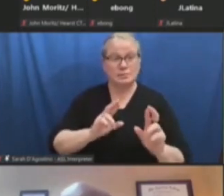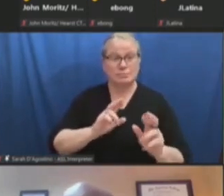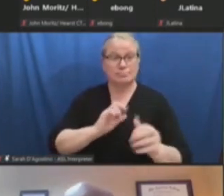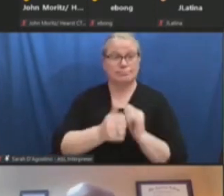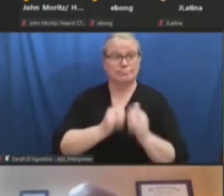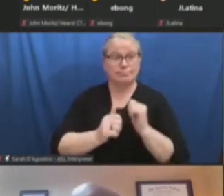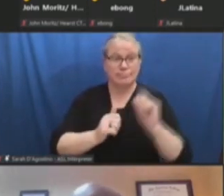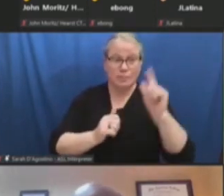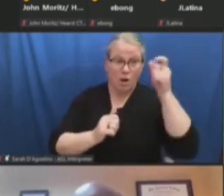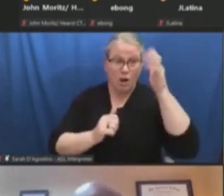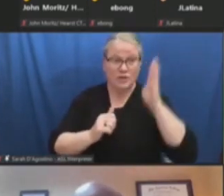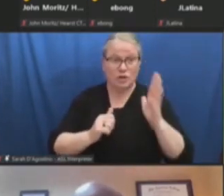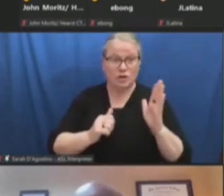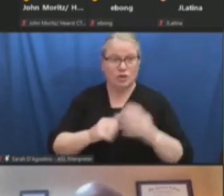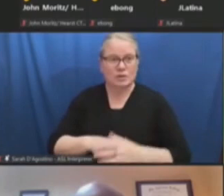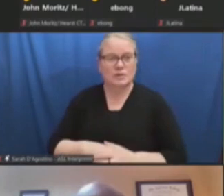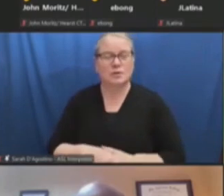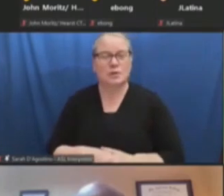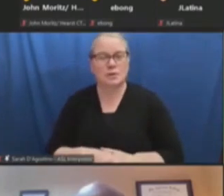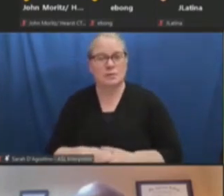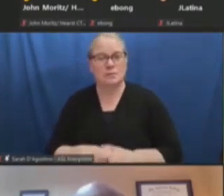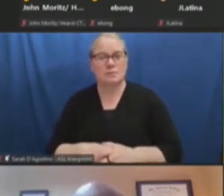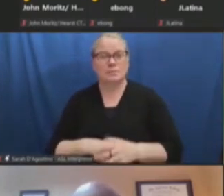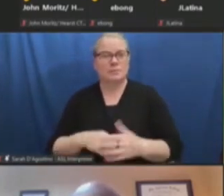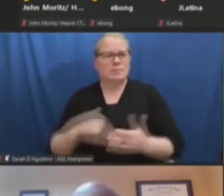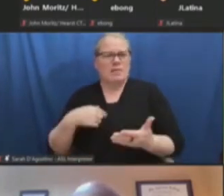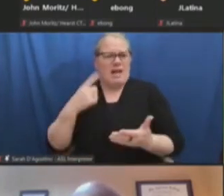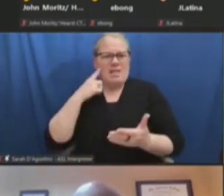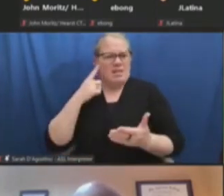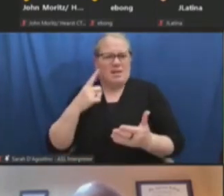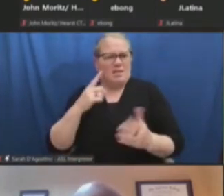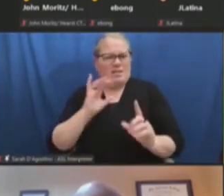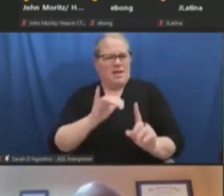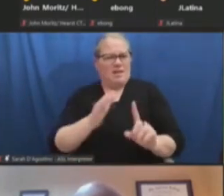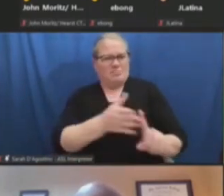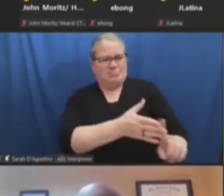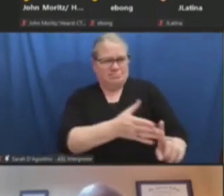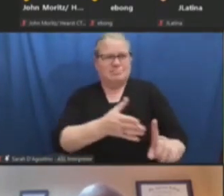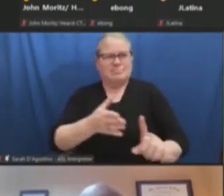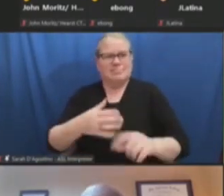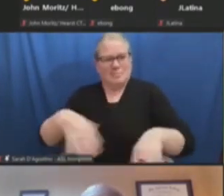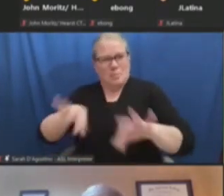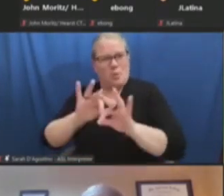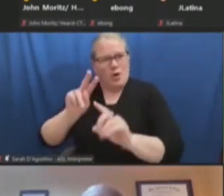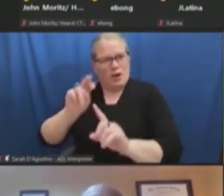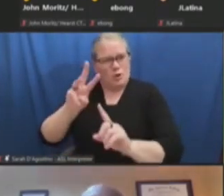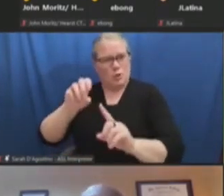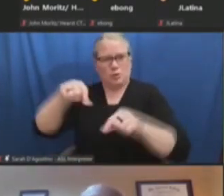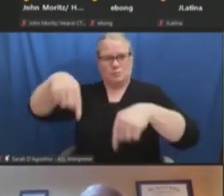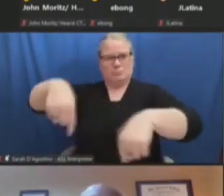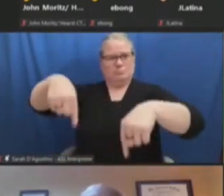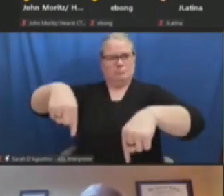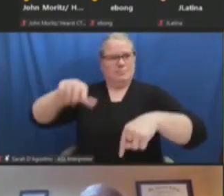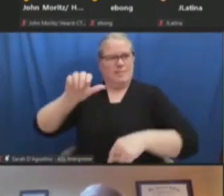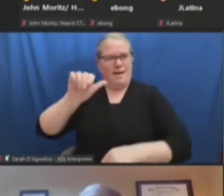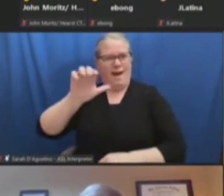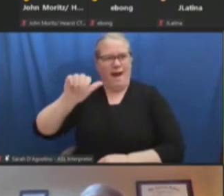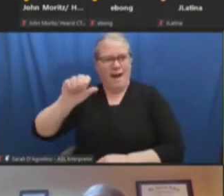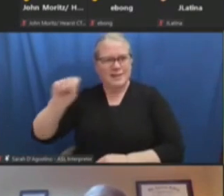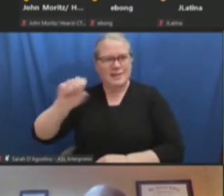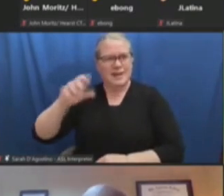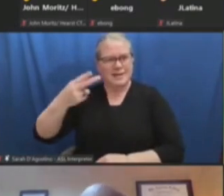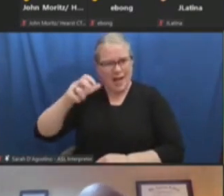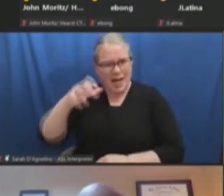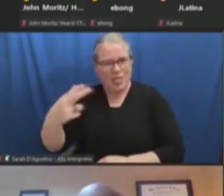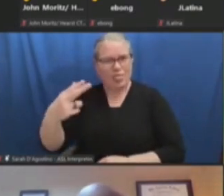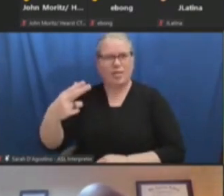I think the big news of the day is that Access Health has a broker academy. We're going to get up to 100% of our people with a very affordable